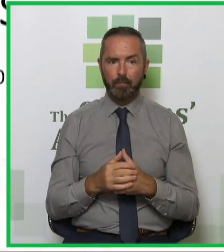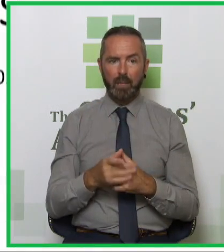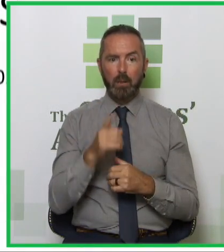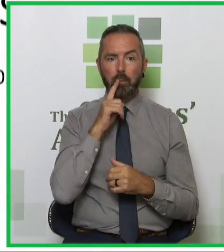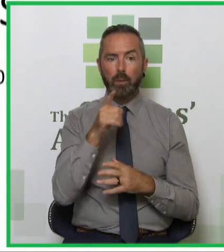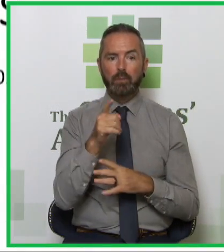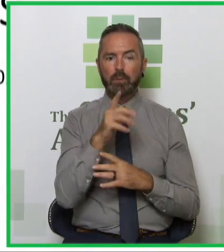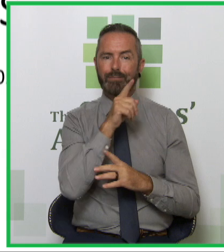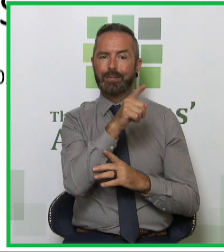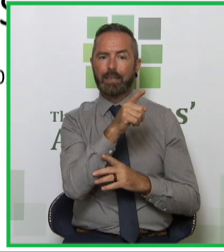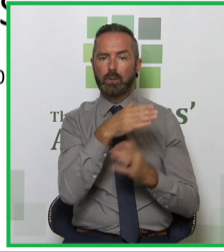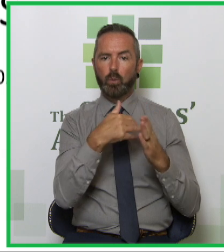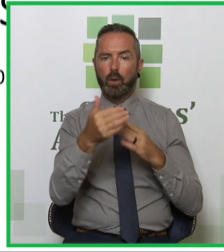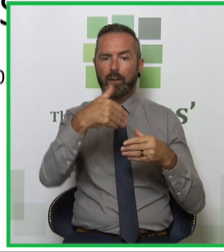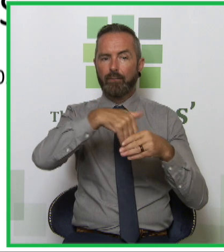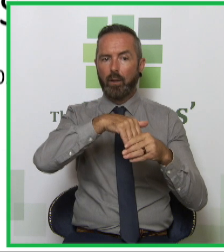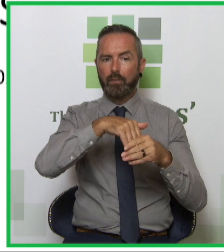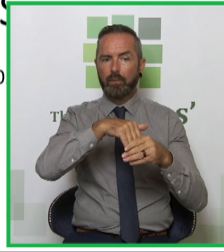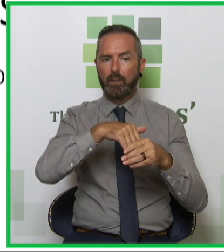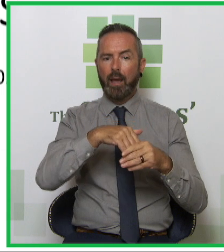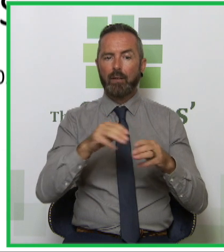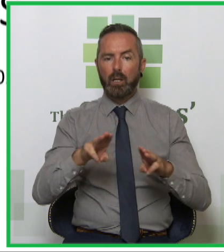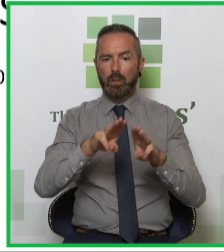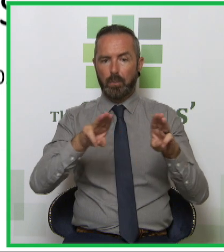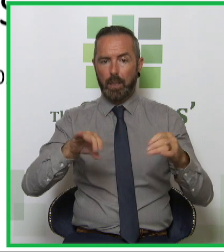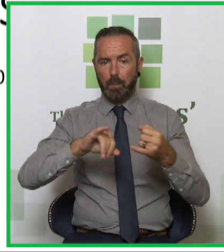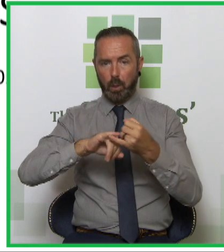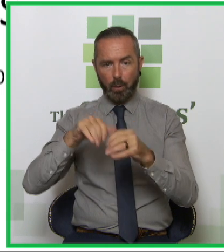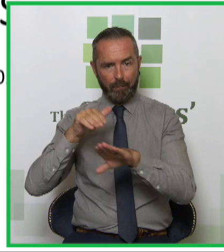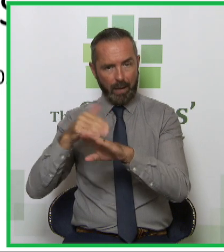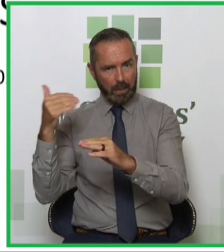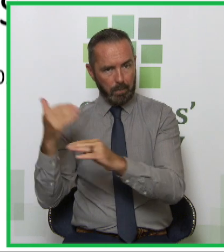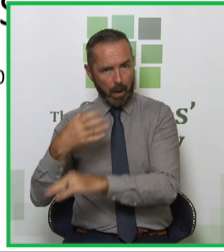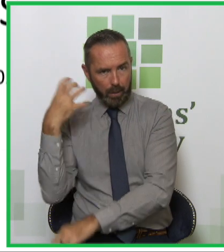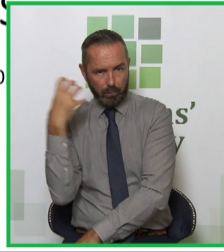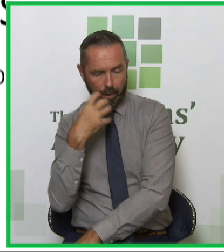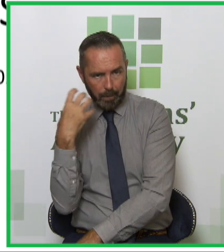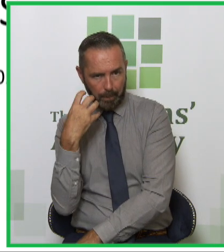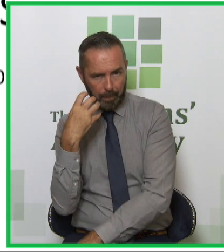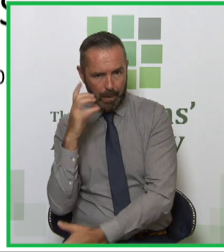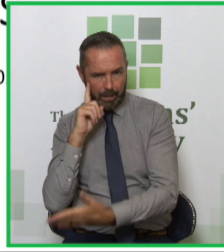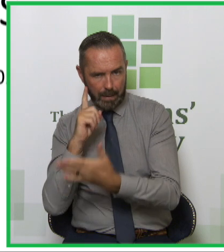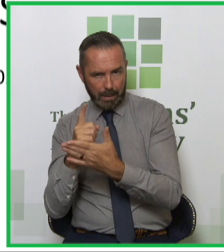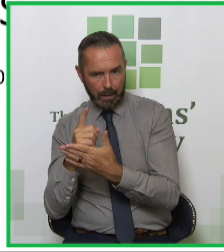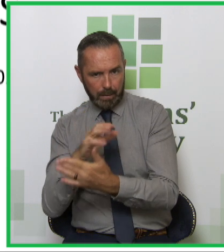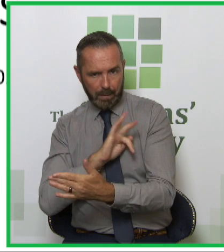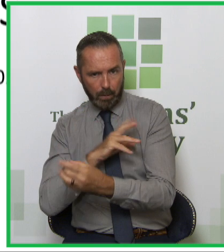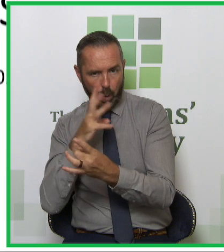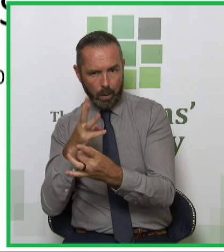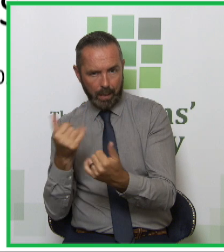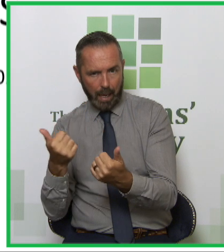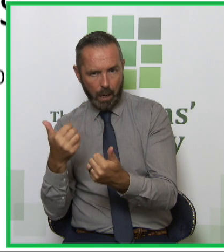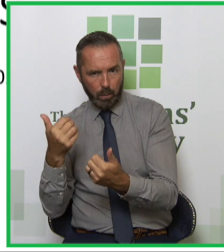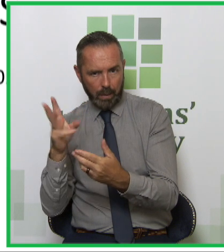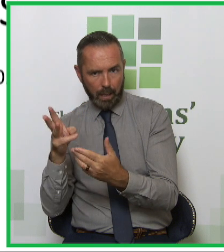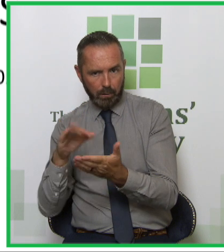a courtroom, what this involves is the people most affected by the crime deciding together how to